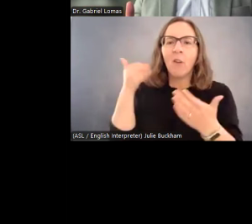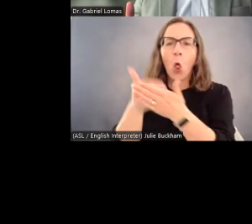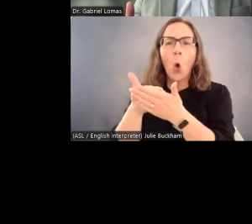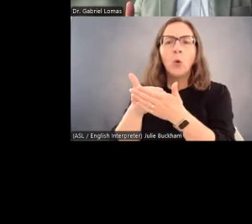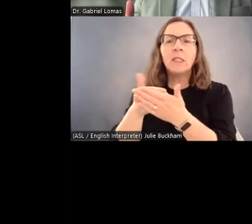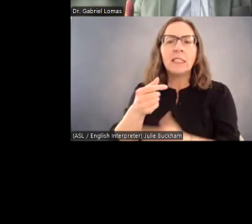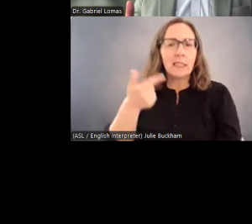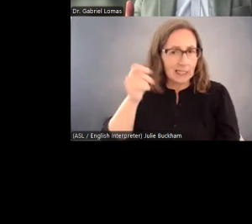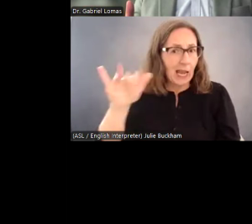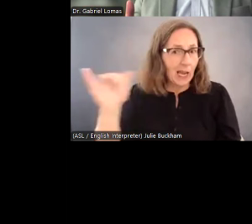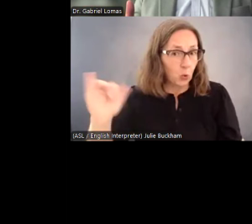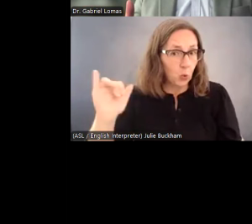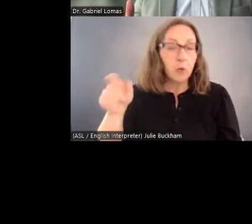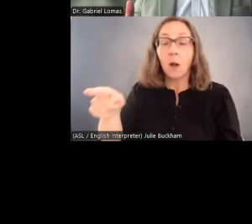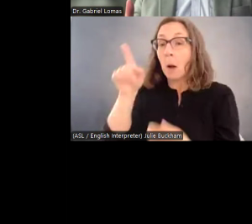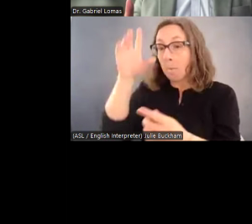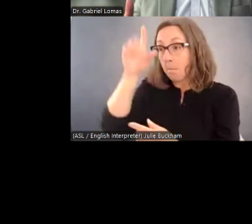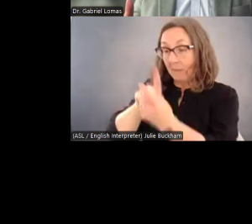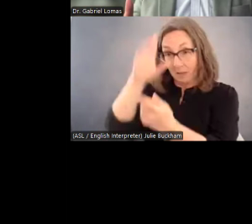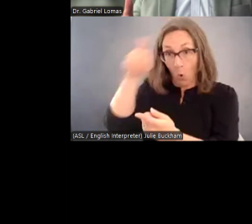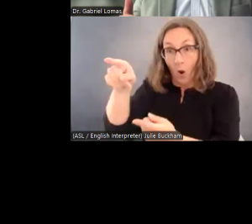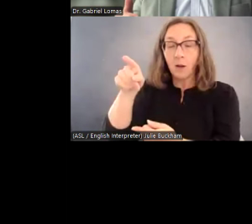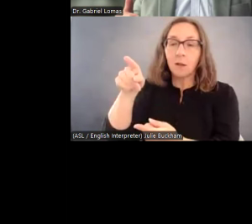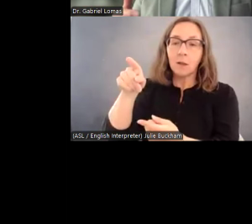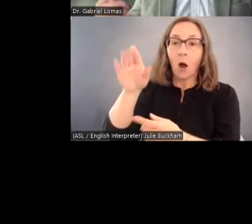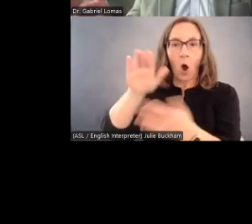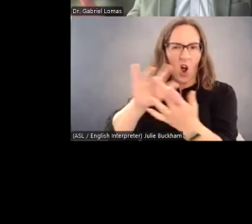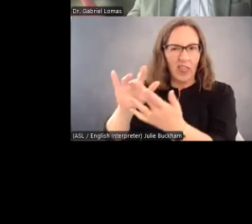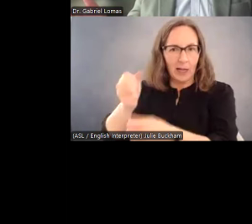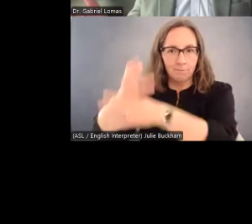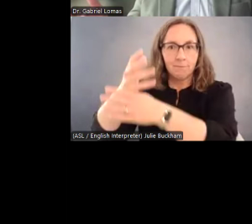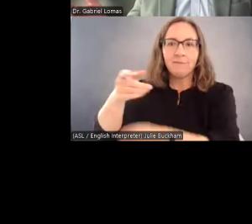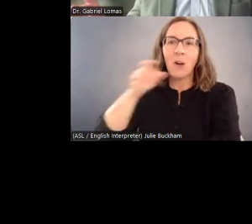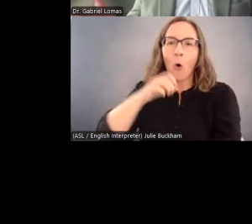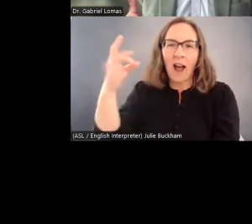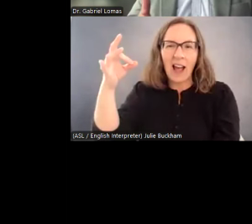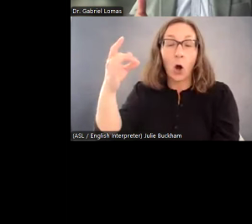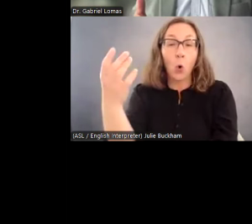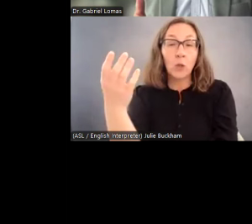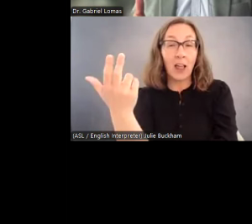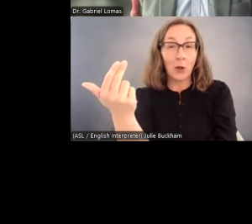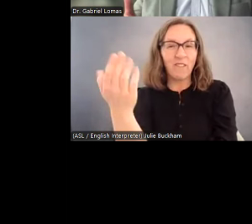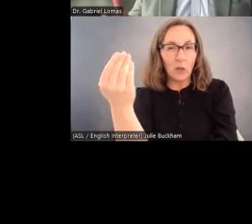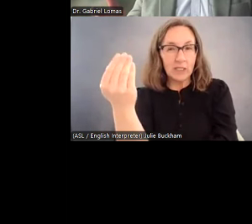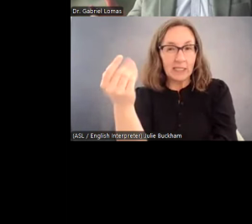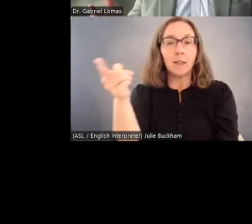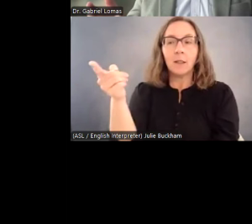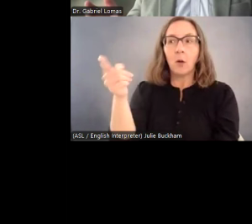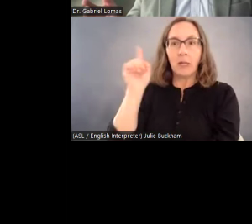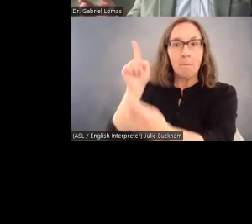lives nearby, and they plan to meet. Of course, law enforcement's tipped off, and Greg is found with the boy and he's